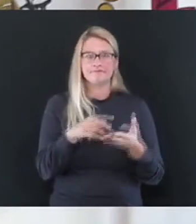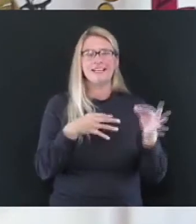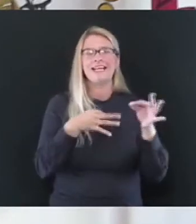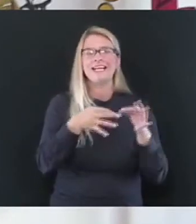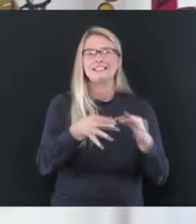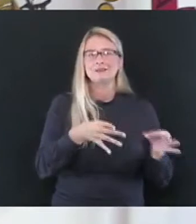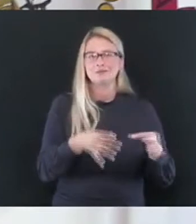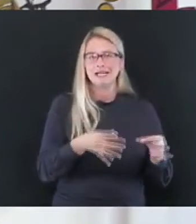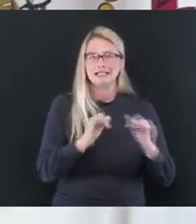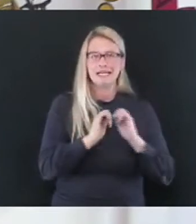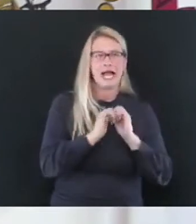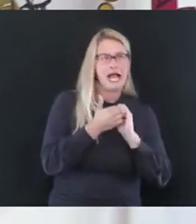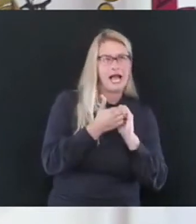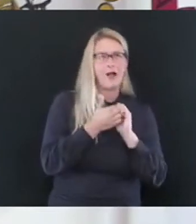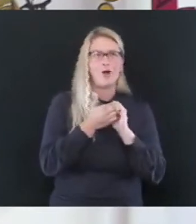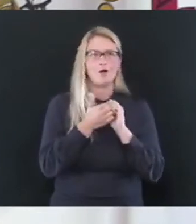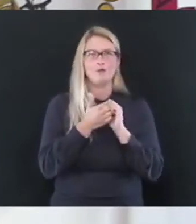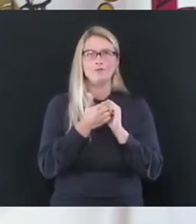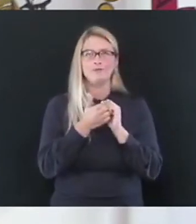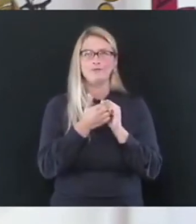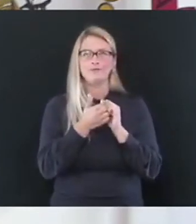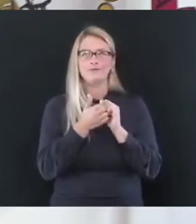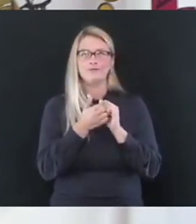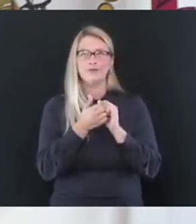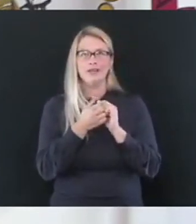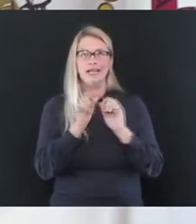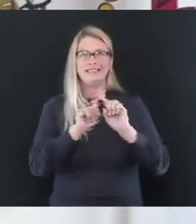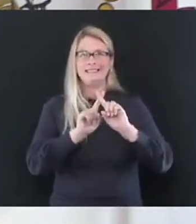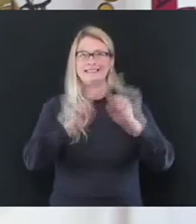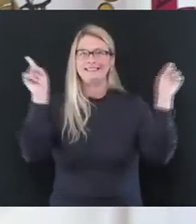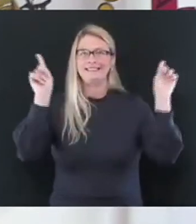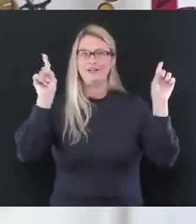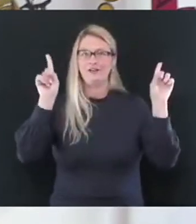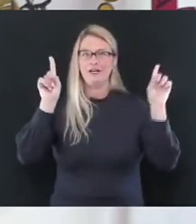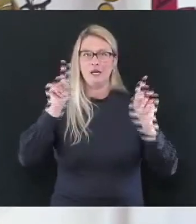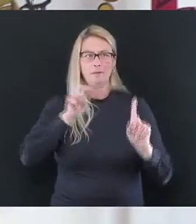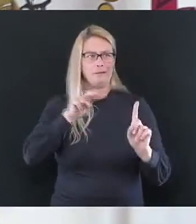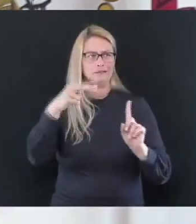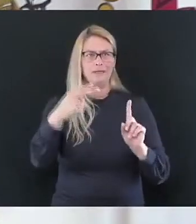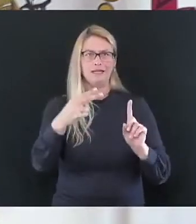how maybe we can think of things maybe not necessarily in the right way.